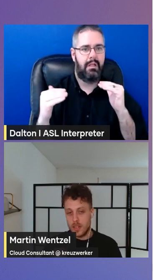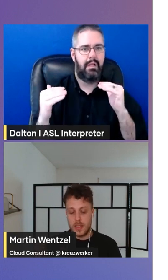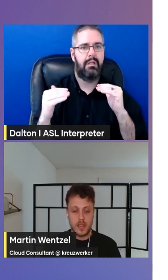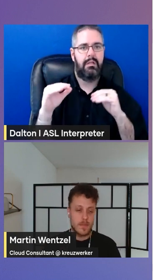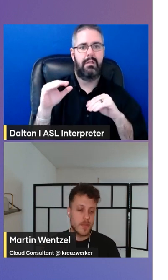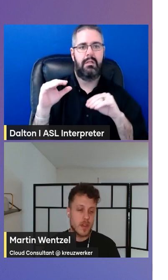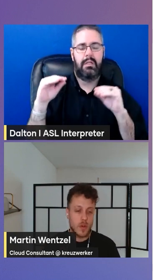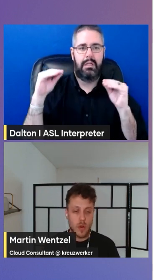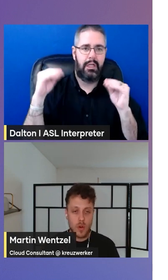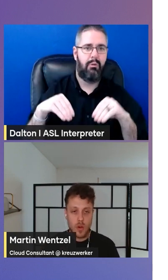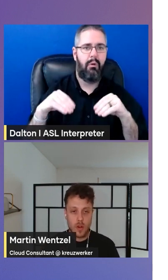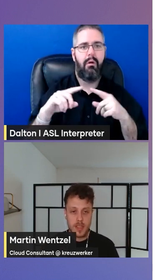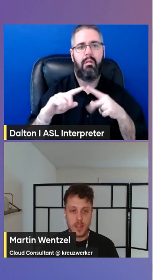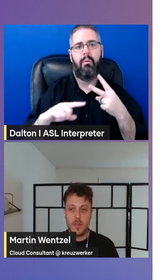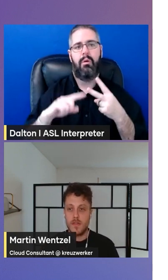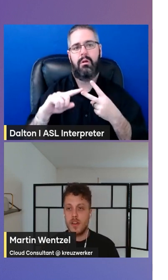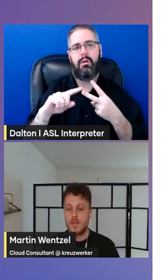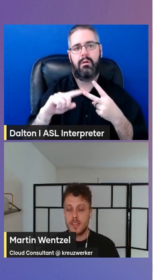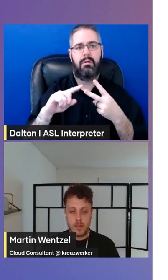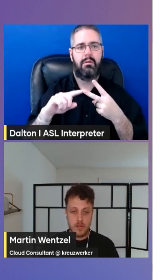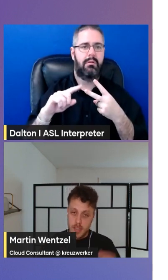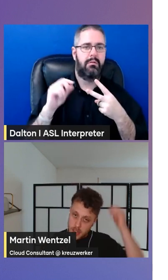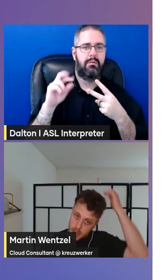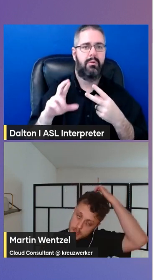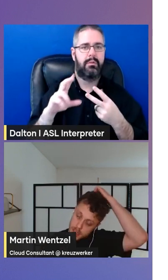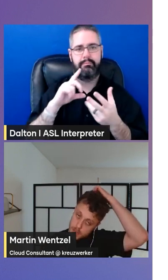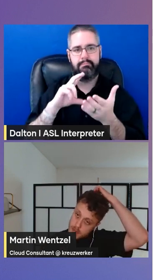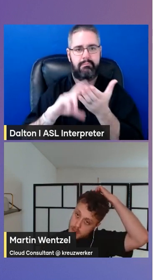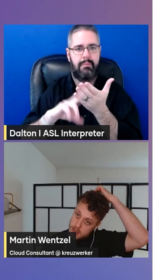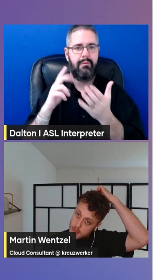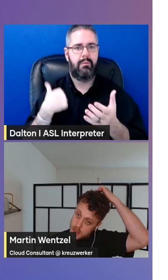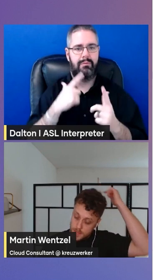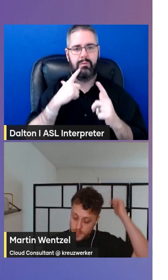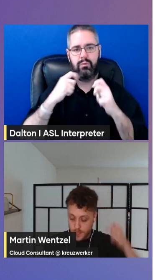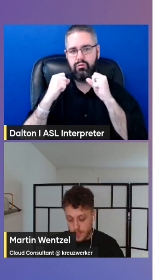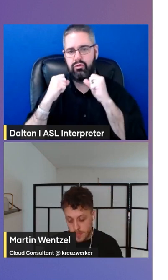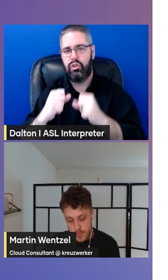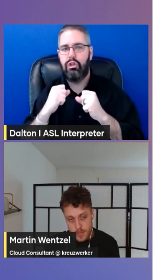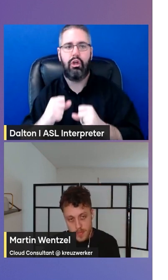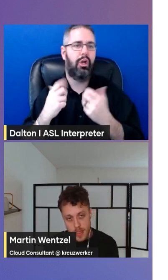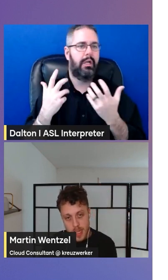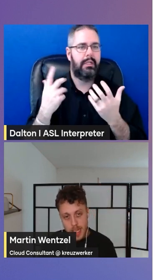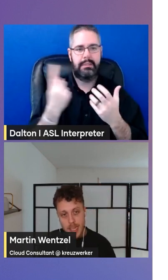installed or signed off by security department, for example.